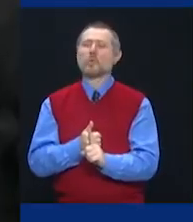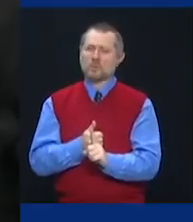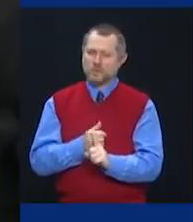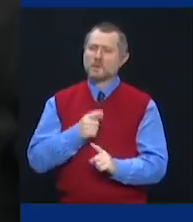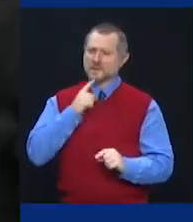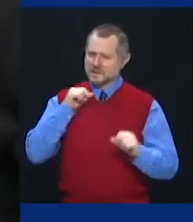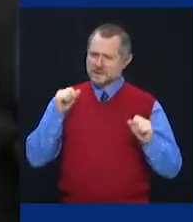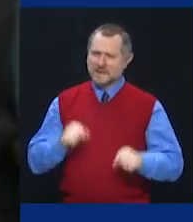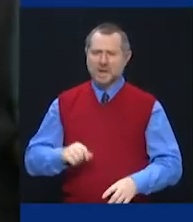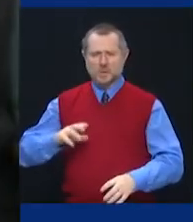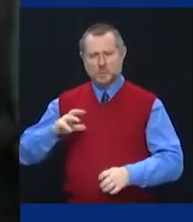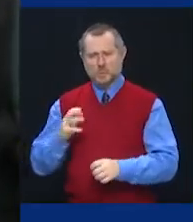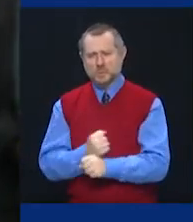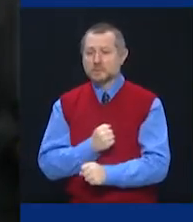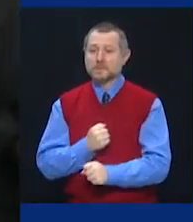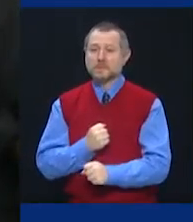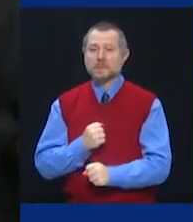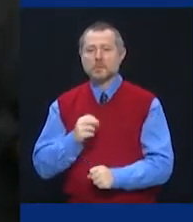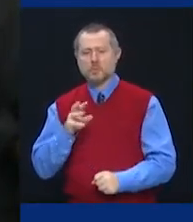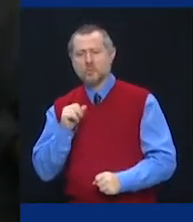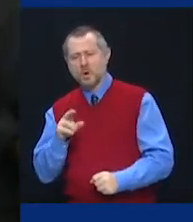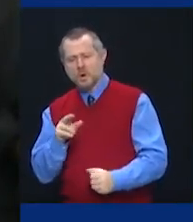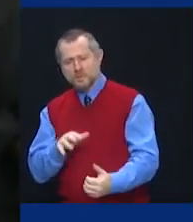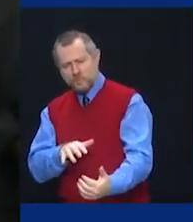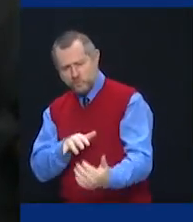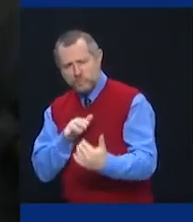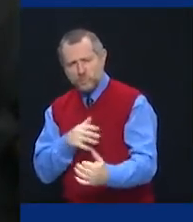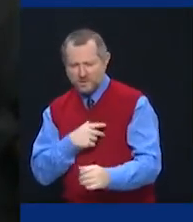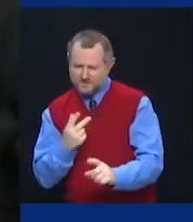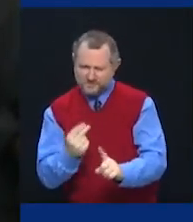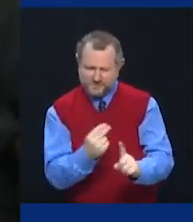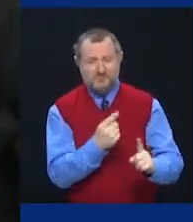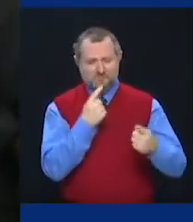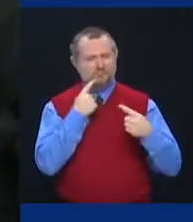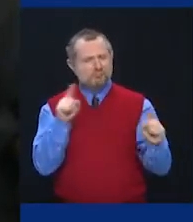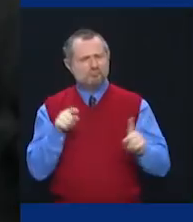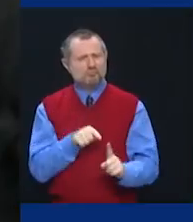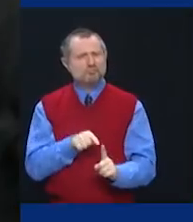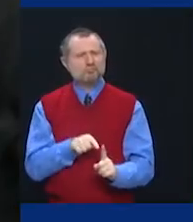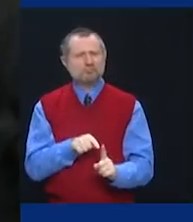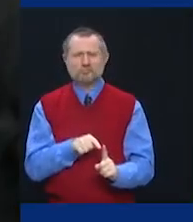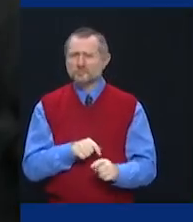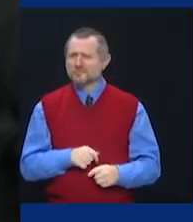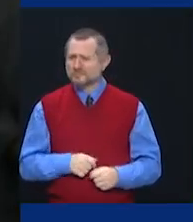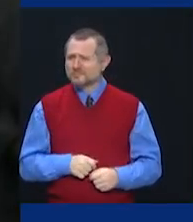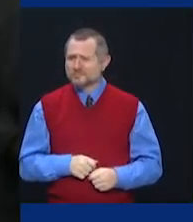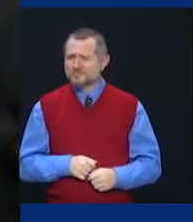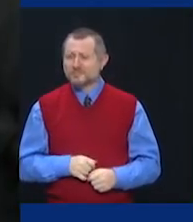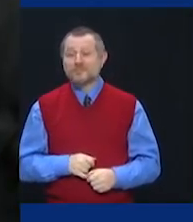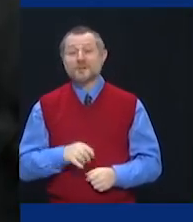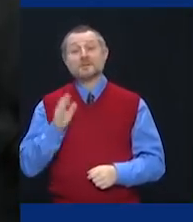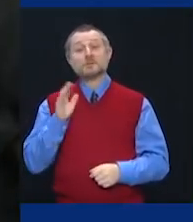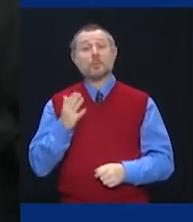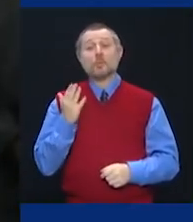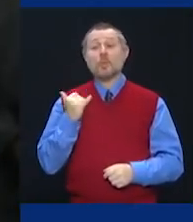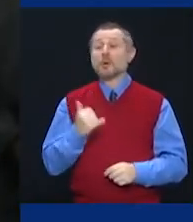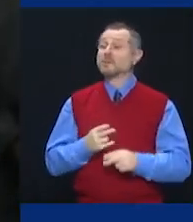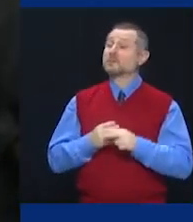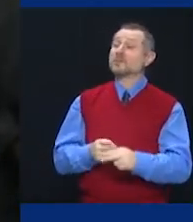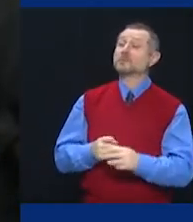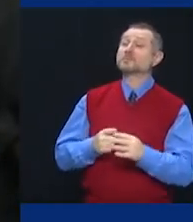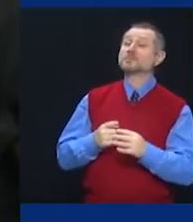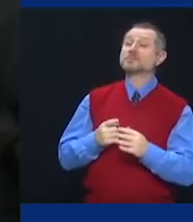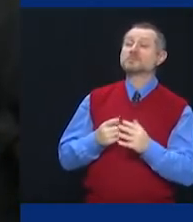the war. We know that for a fact. Well, then why is it only the beginning of the end? Because we still have